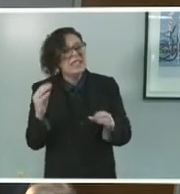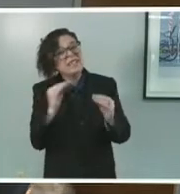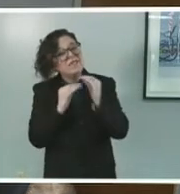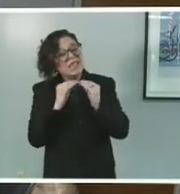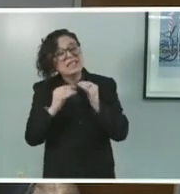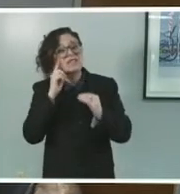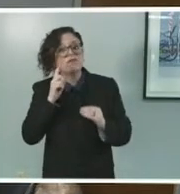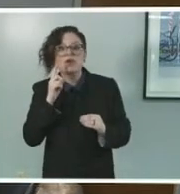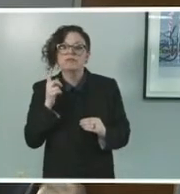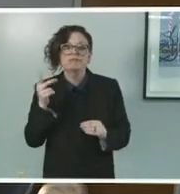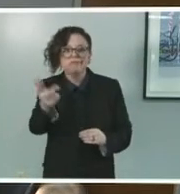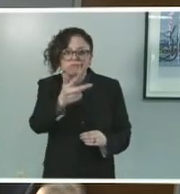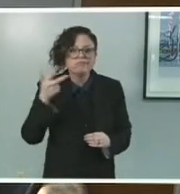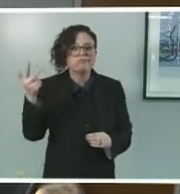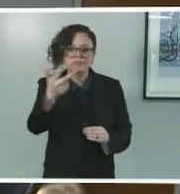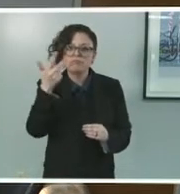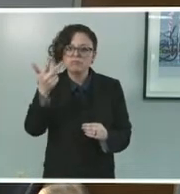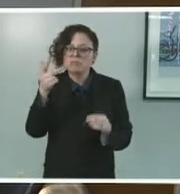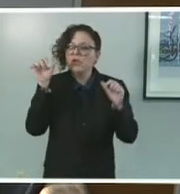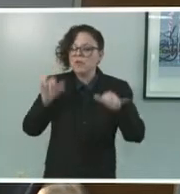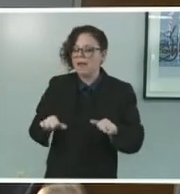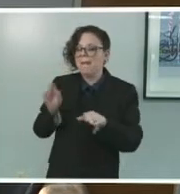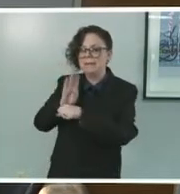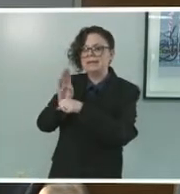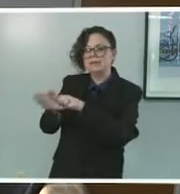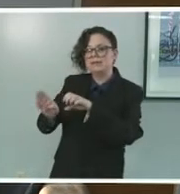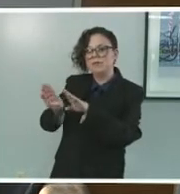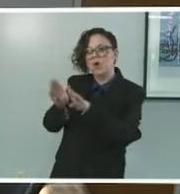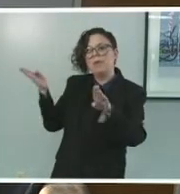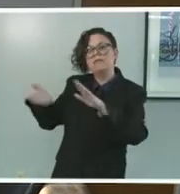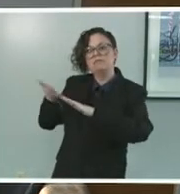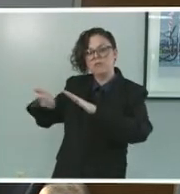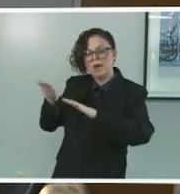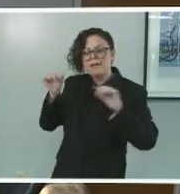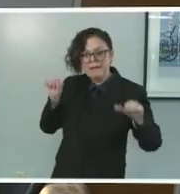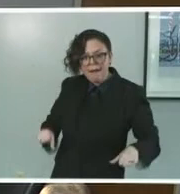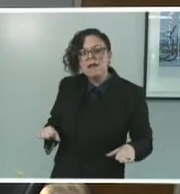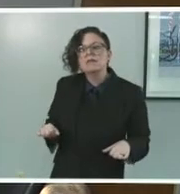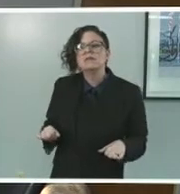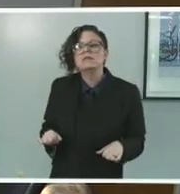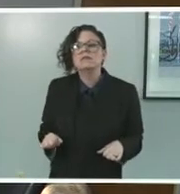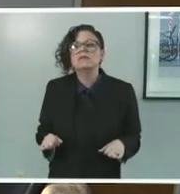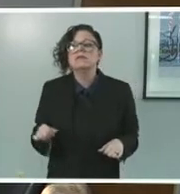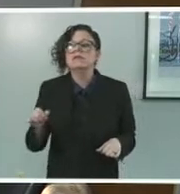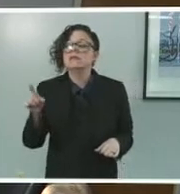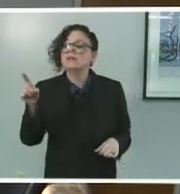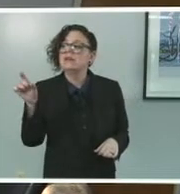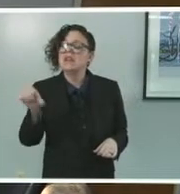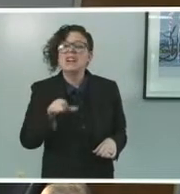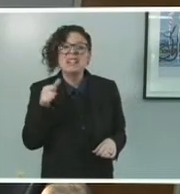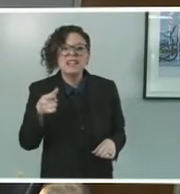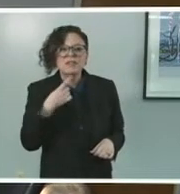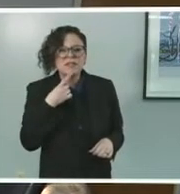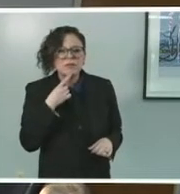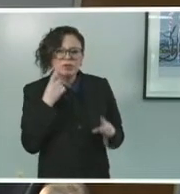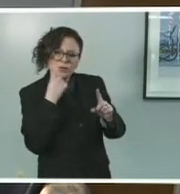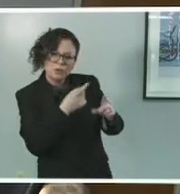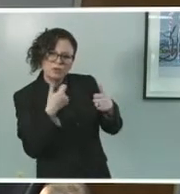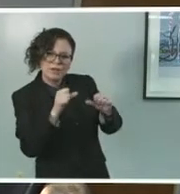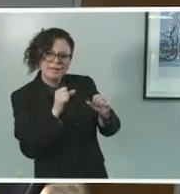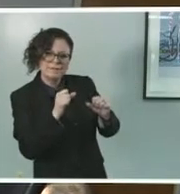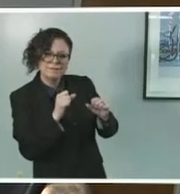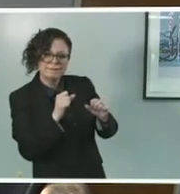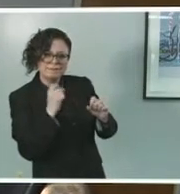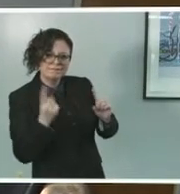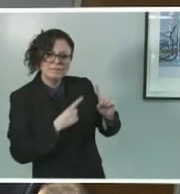around town, that's a business that can stay open. One of the things that we're looking at is what are you trying to accomplish? If you're out there because you're